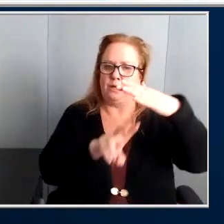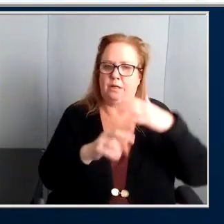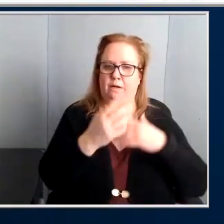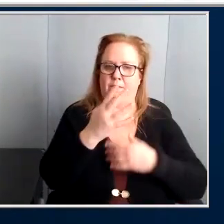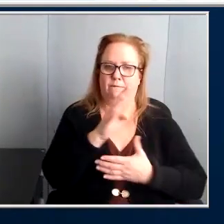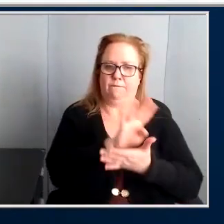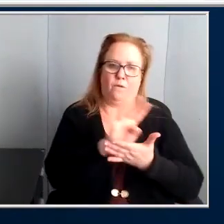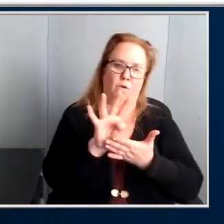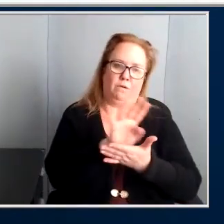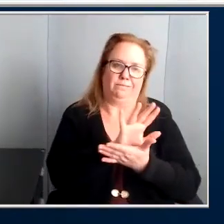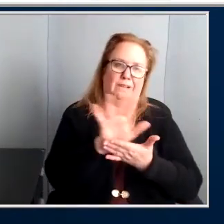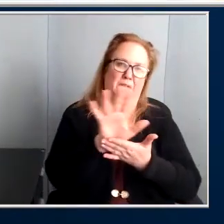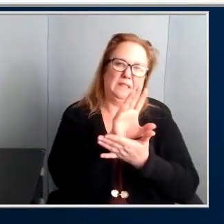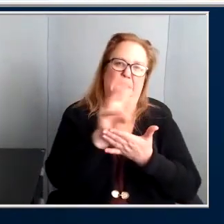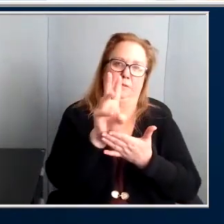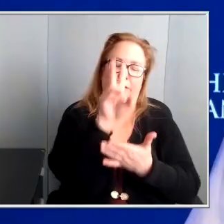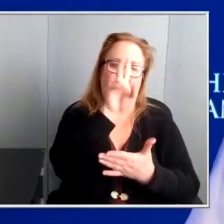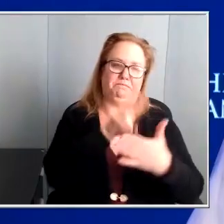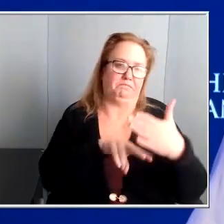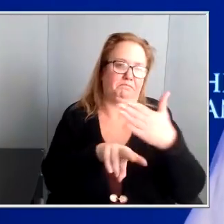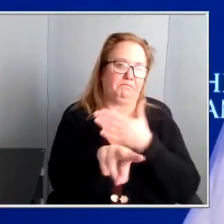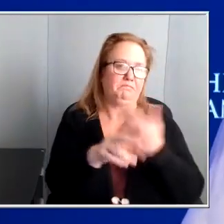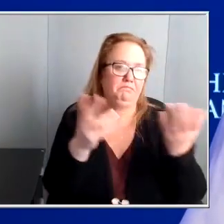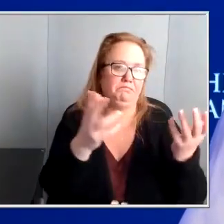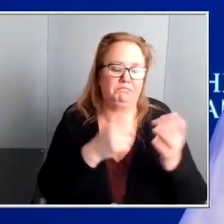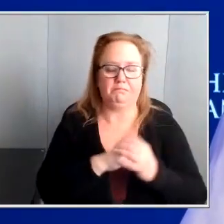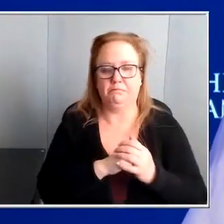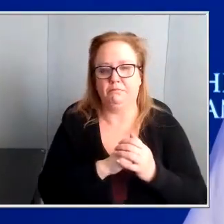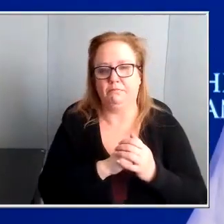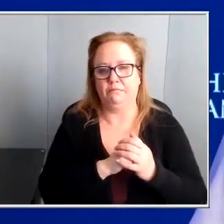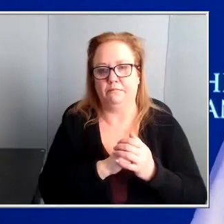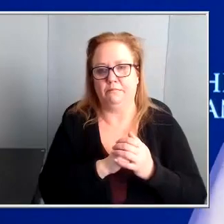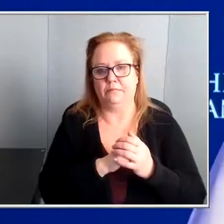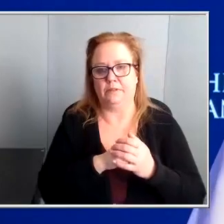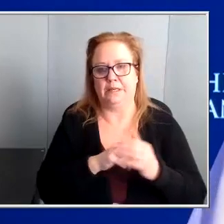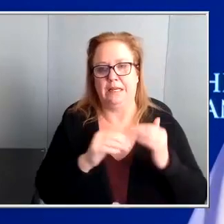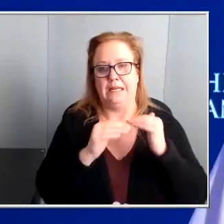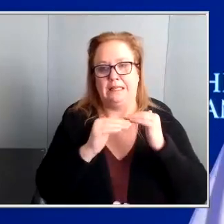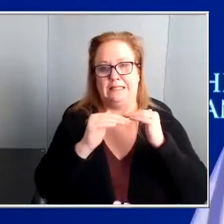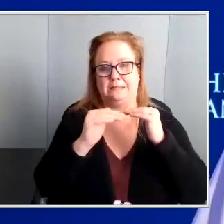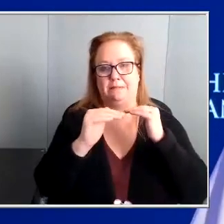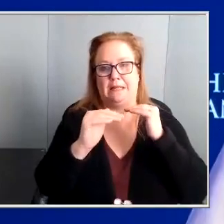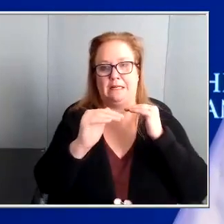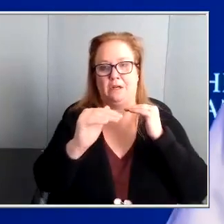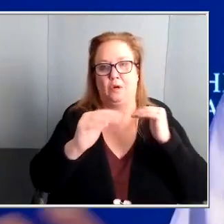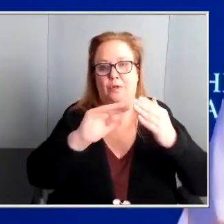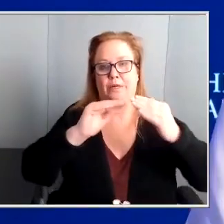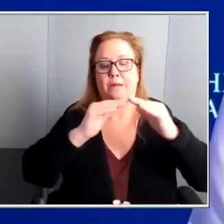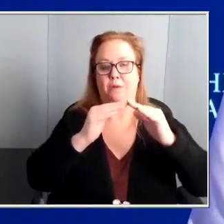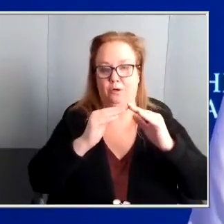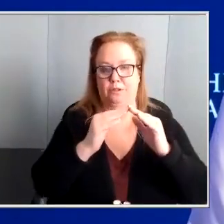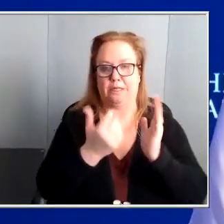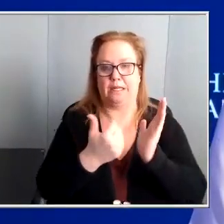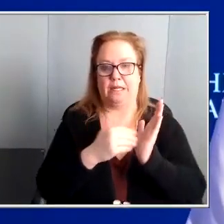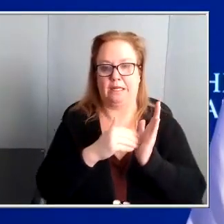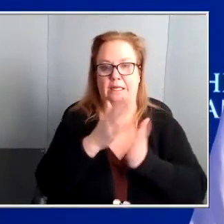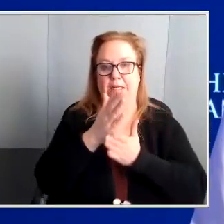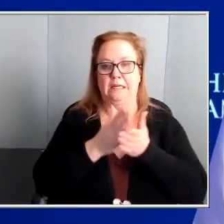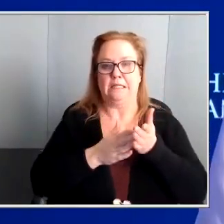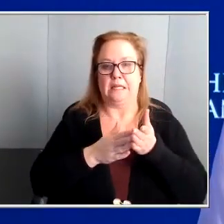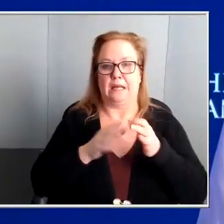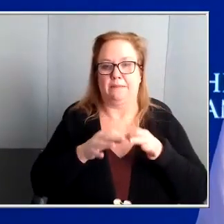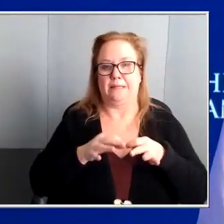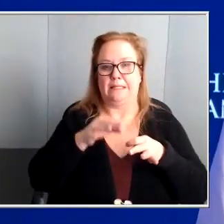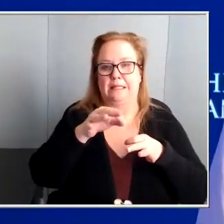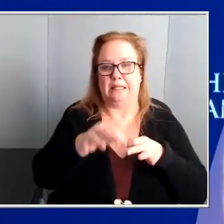weeks? I think with this steady plateau of the number of cases, again, some of the delay